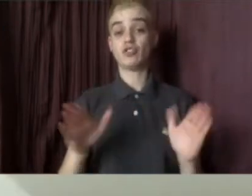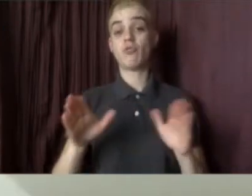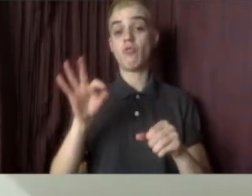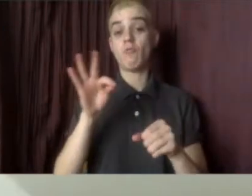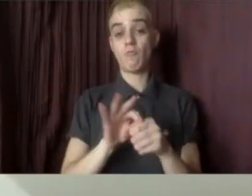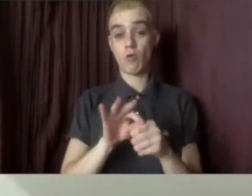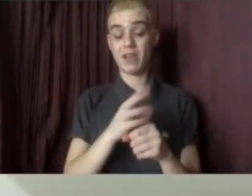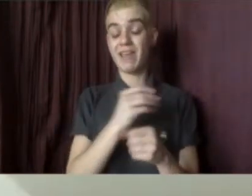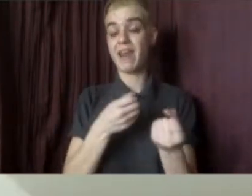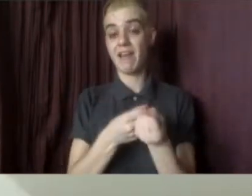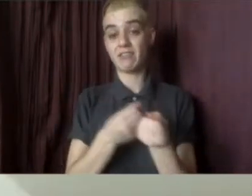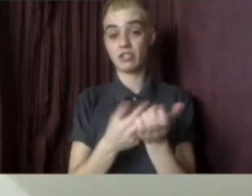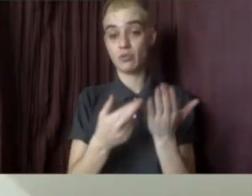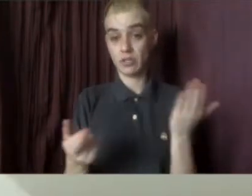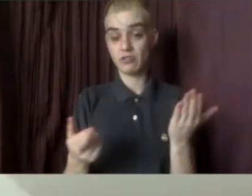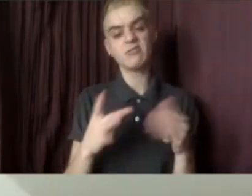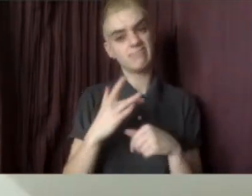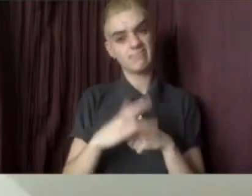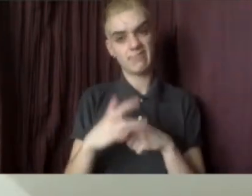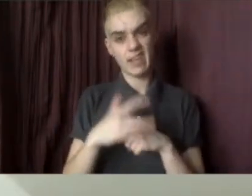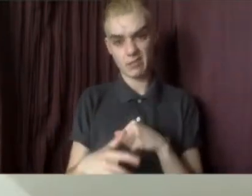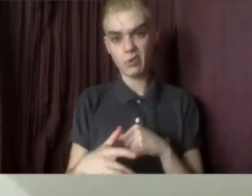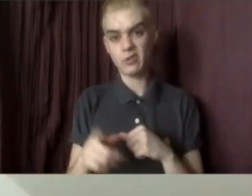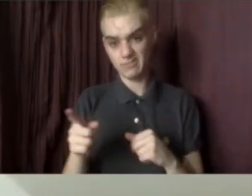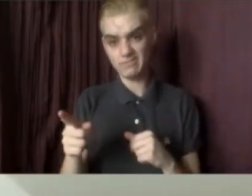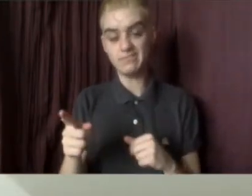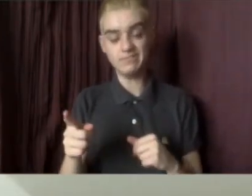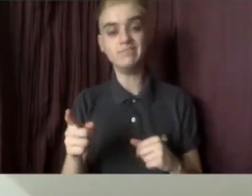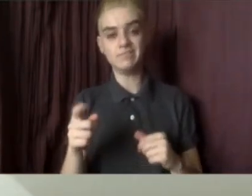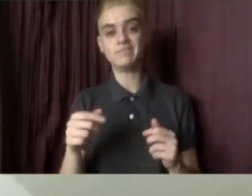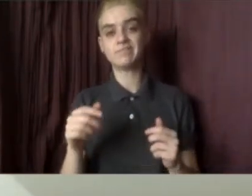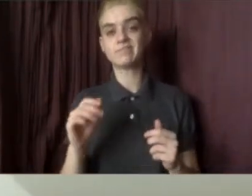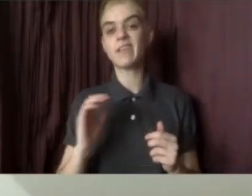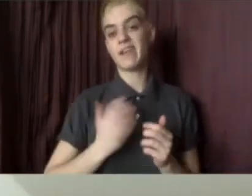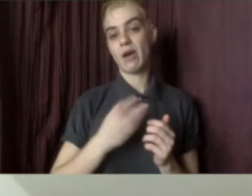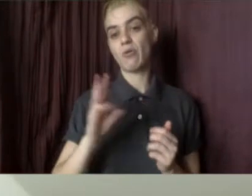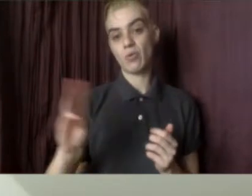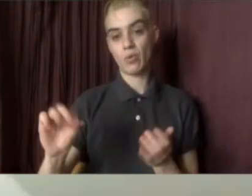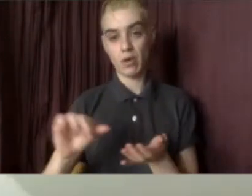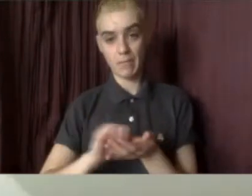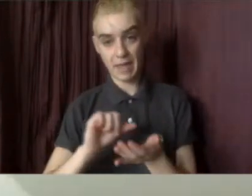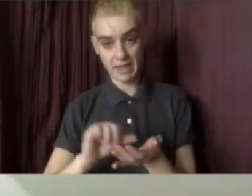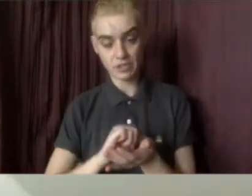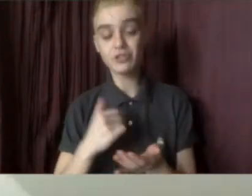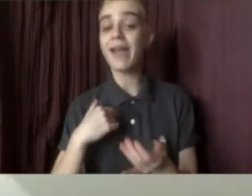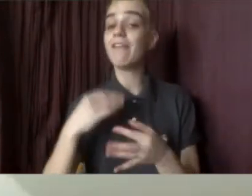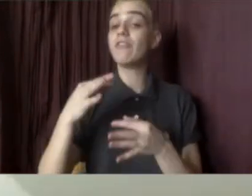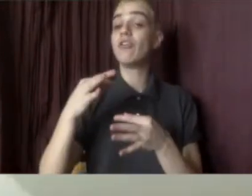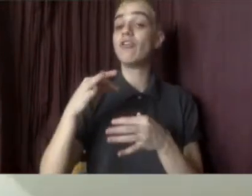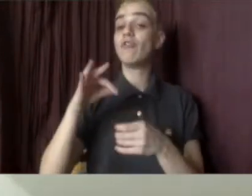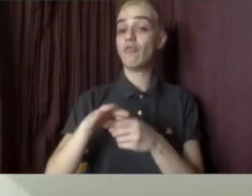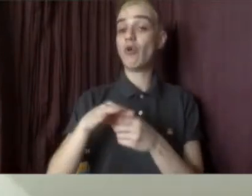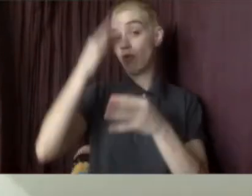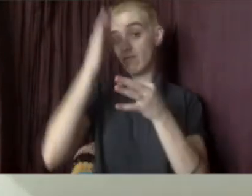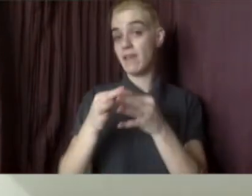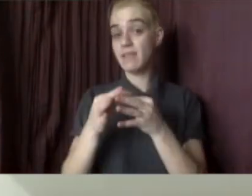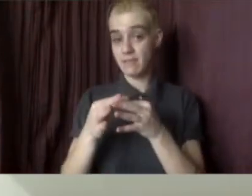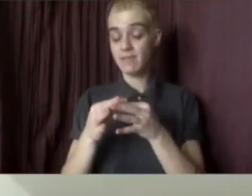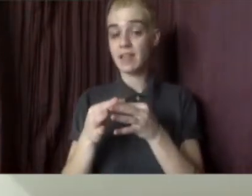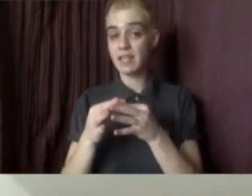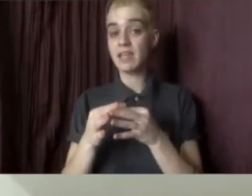developed ecumenically with a couple of other faith-based partners. We also have action alerts that you all can sign up